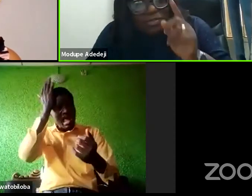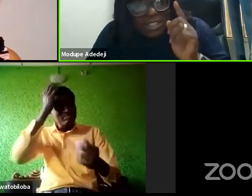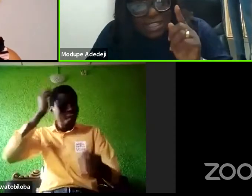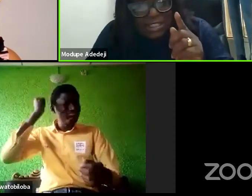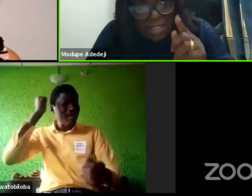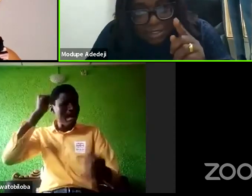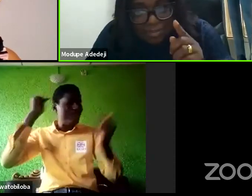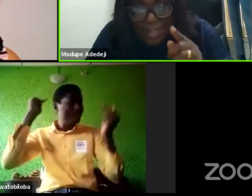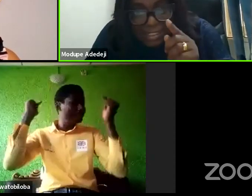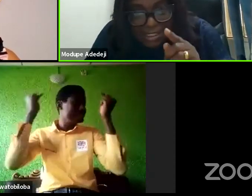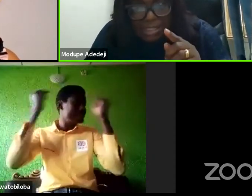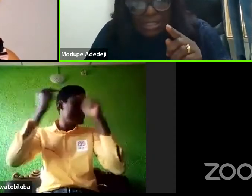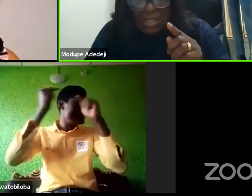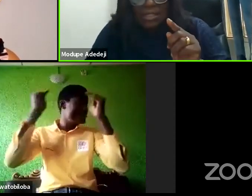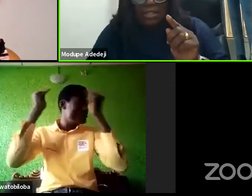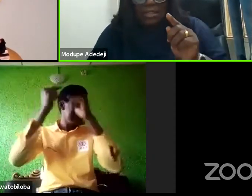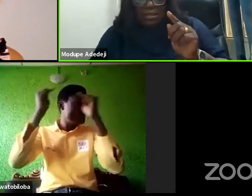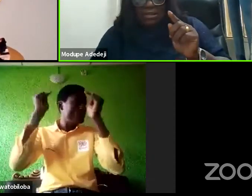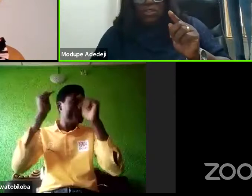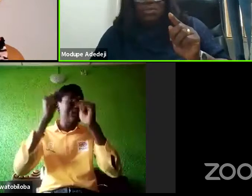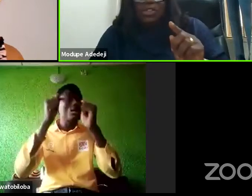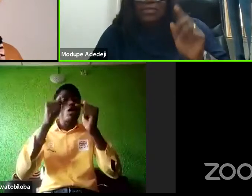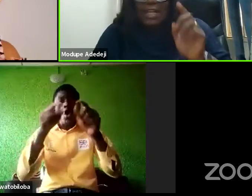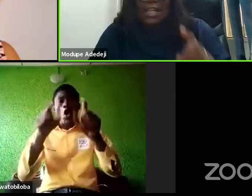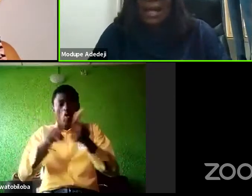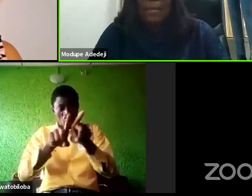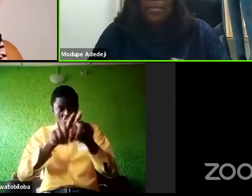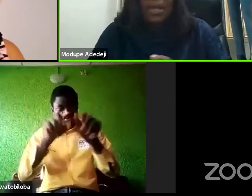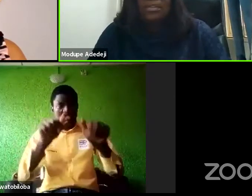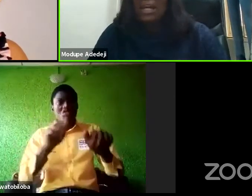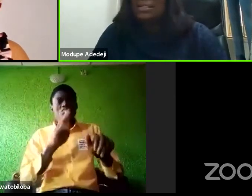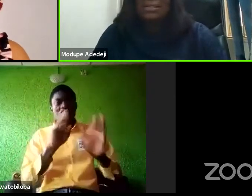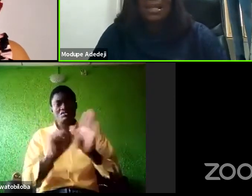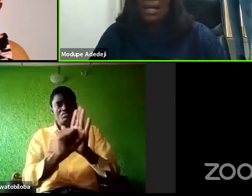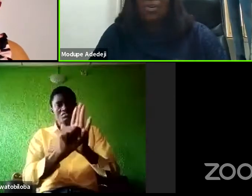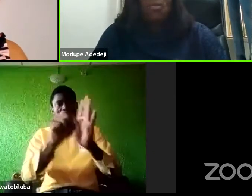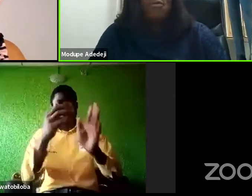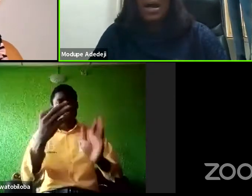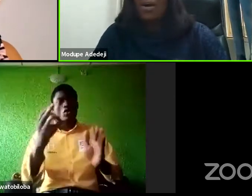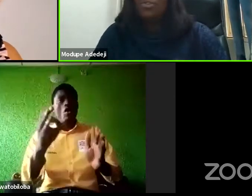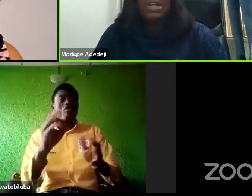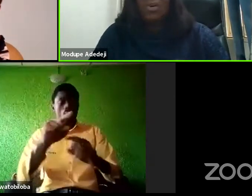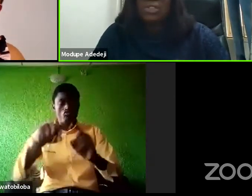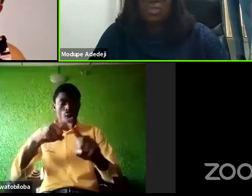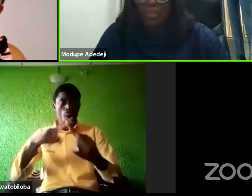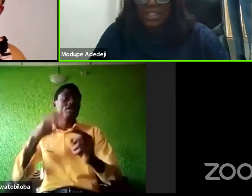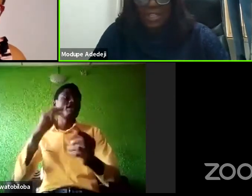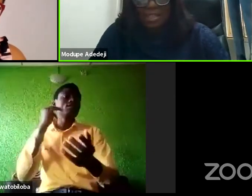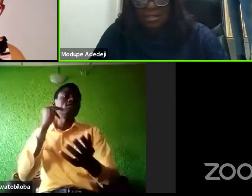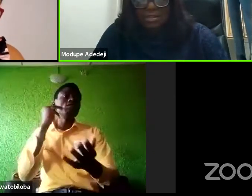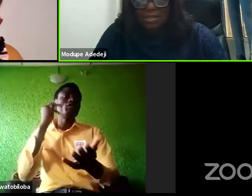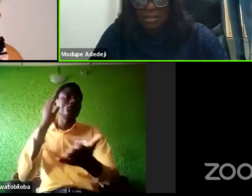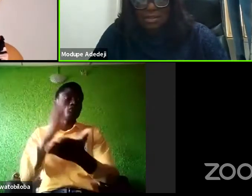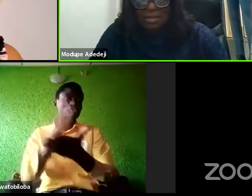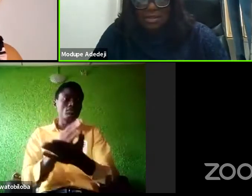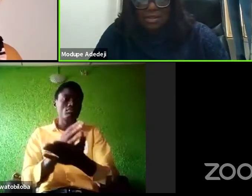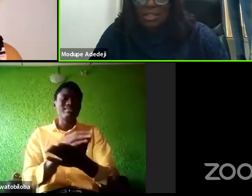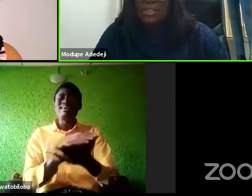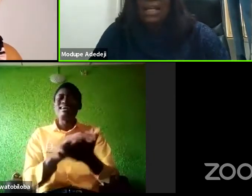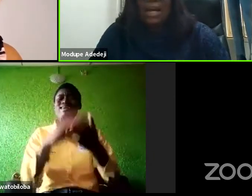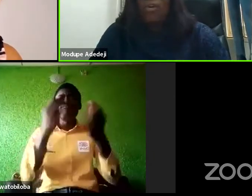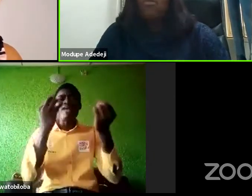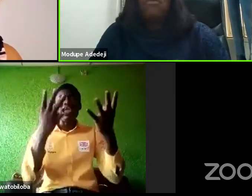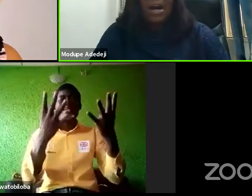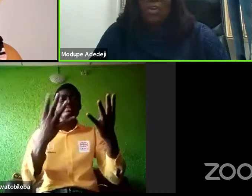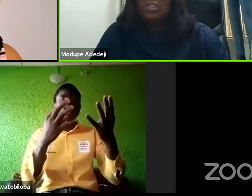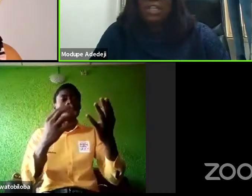must be investigated first. You must find out there are over 100 causes of headache.